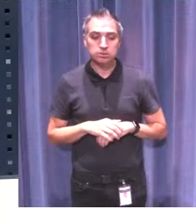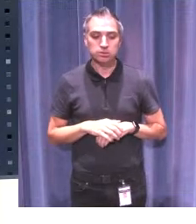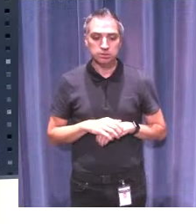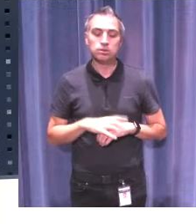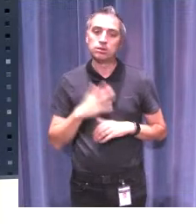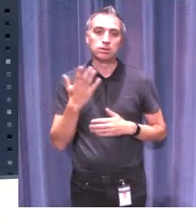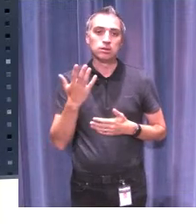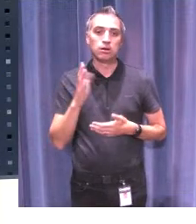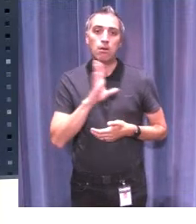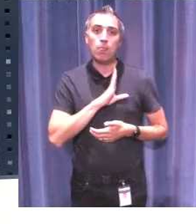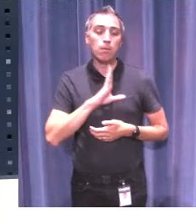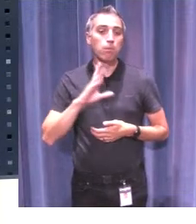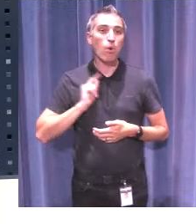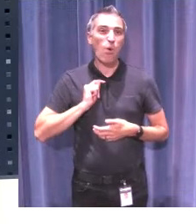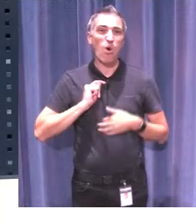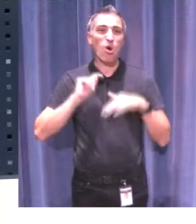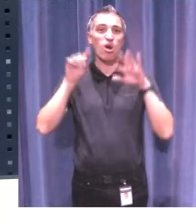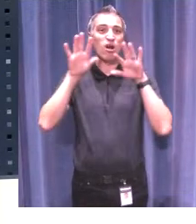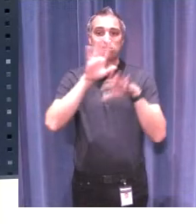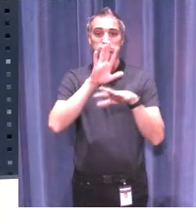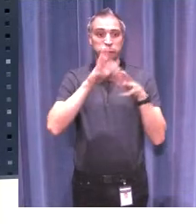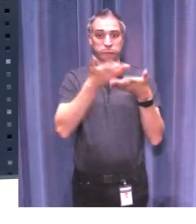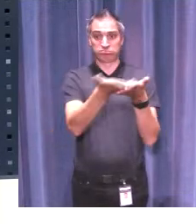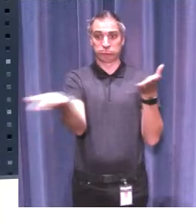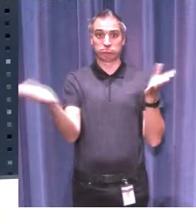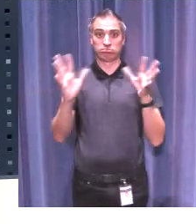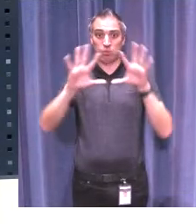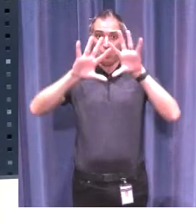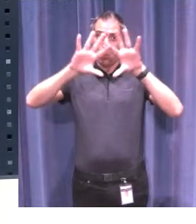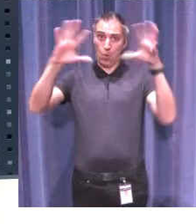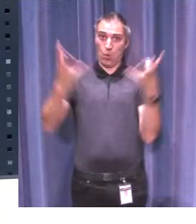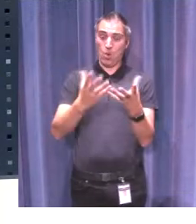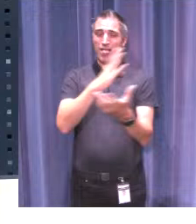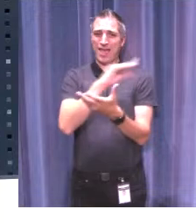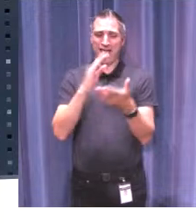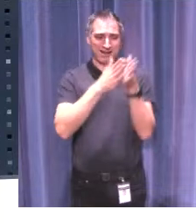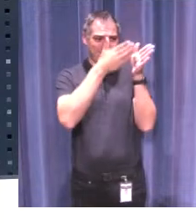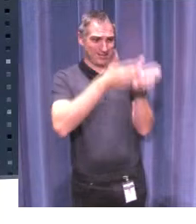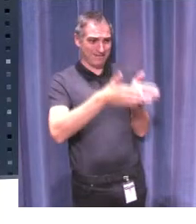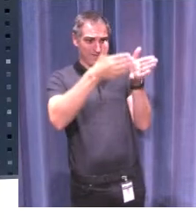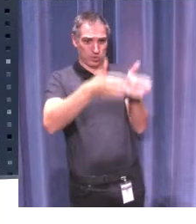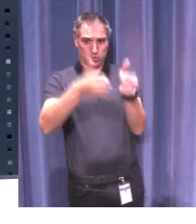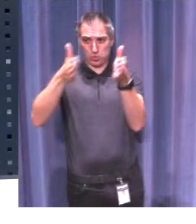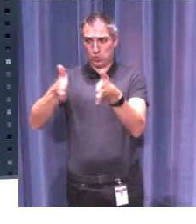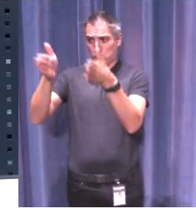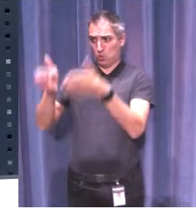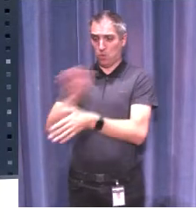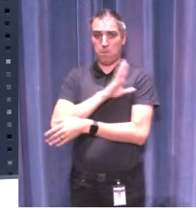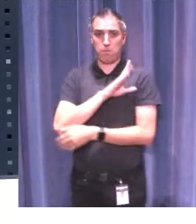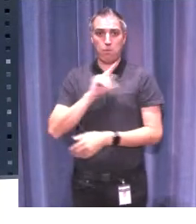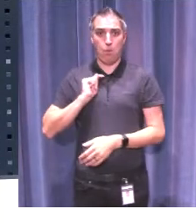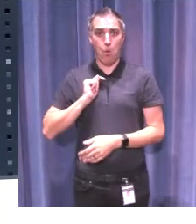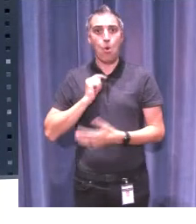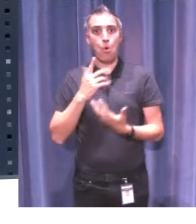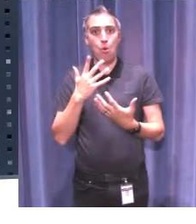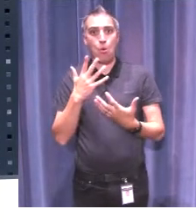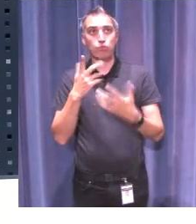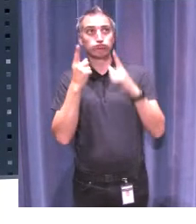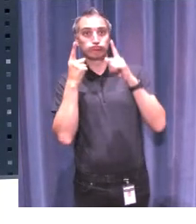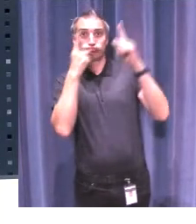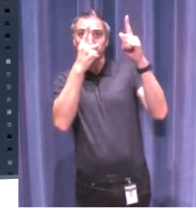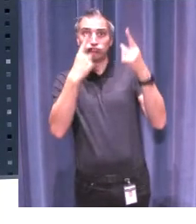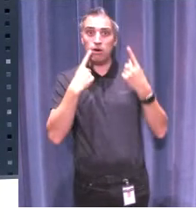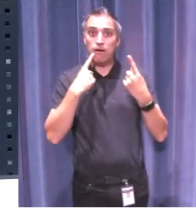board as a whole and what individual board trustees want to accomplish